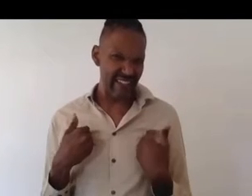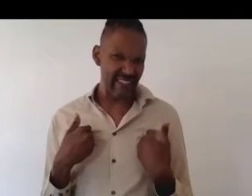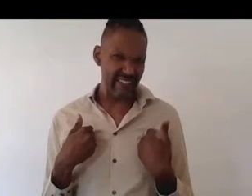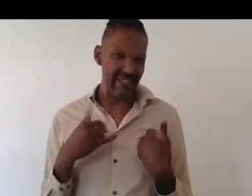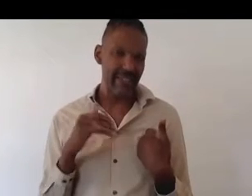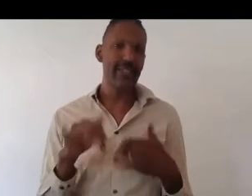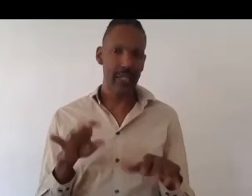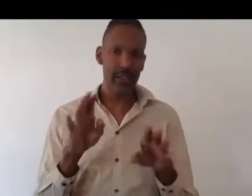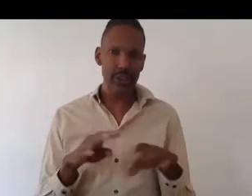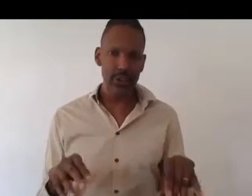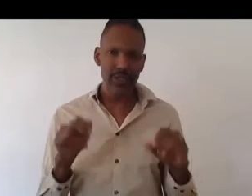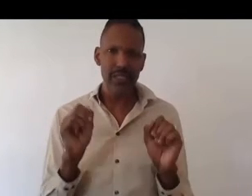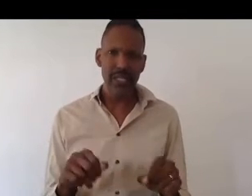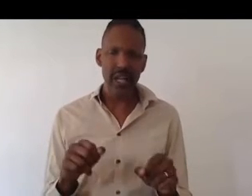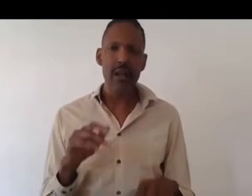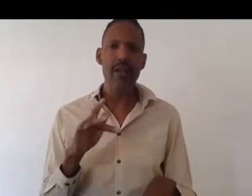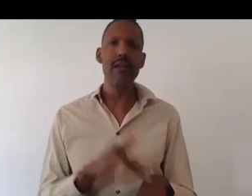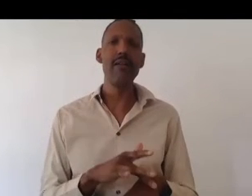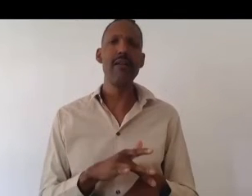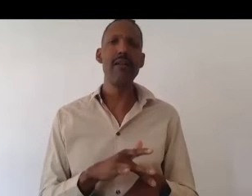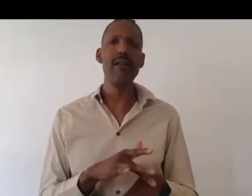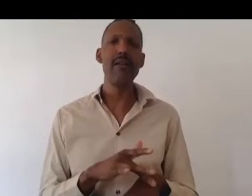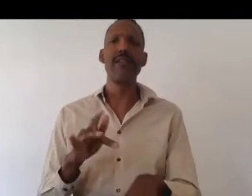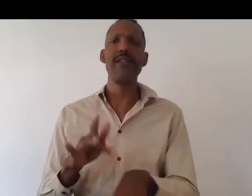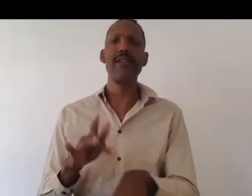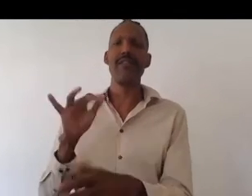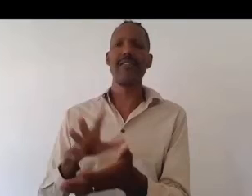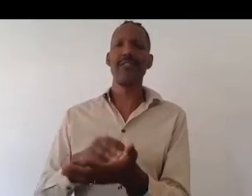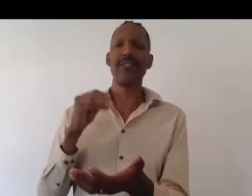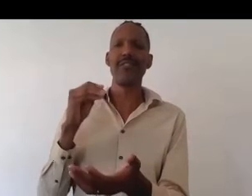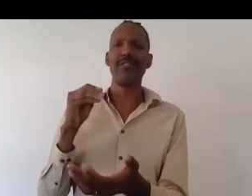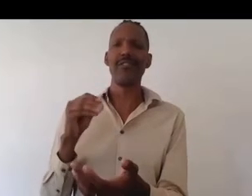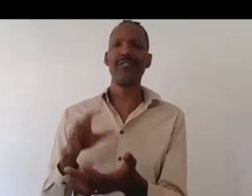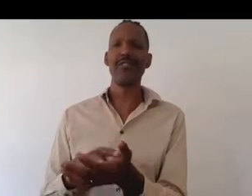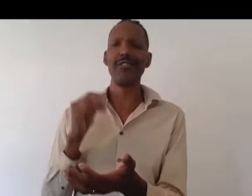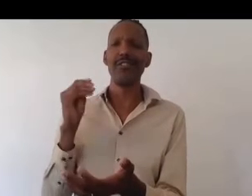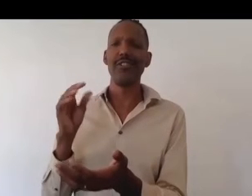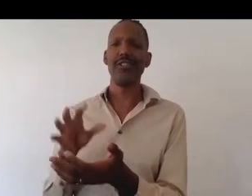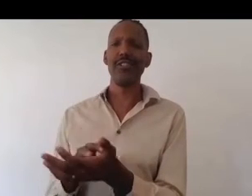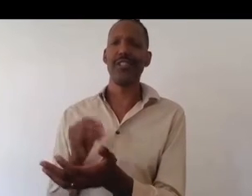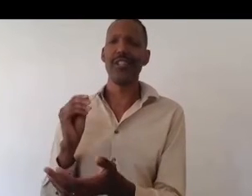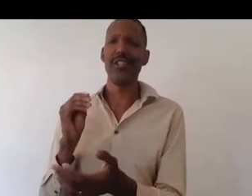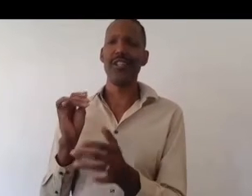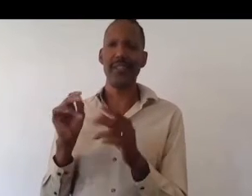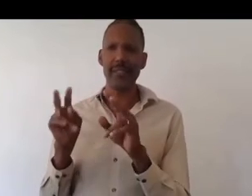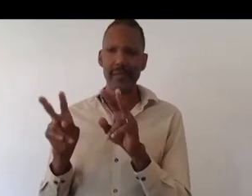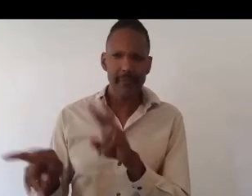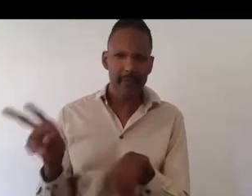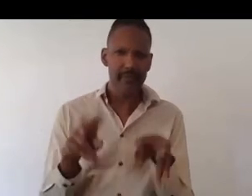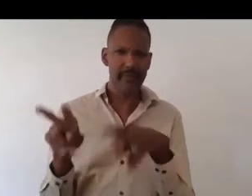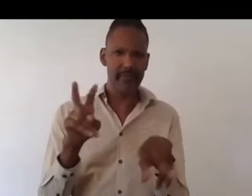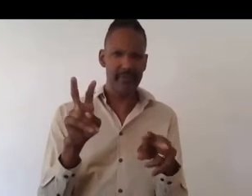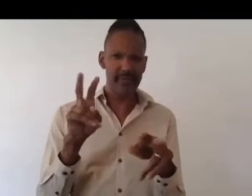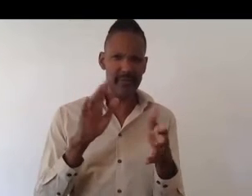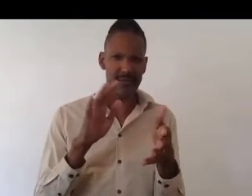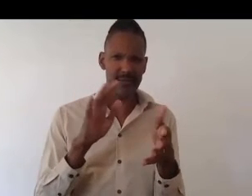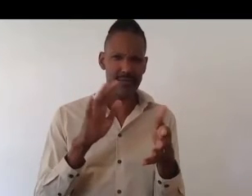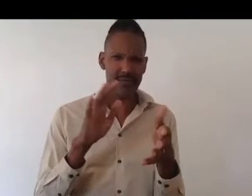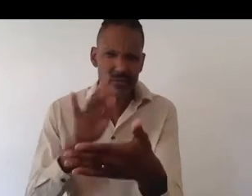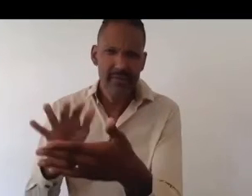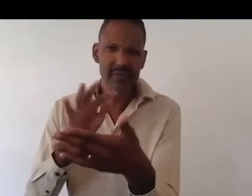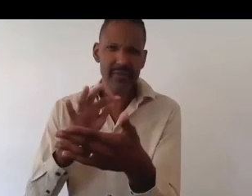water. Young children can experience for themselves by keeping track of